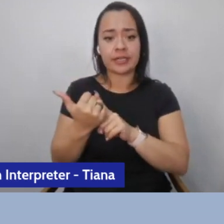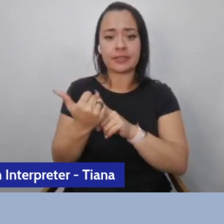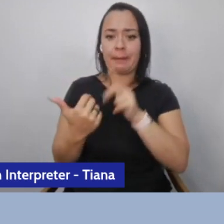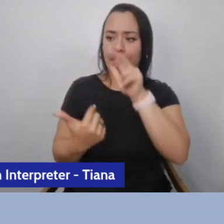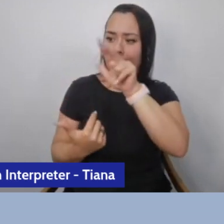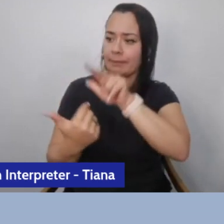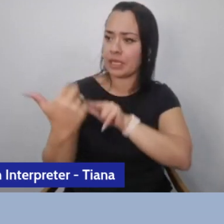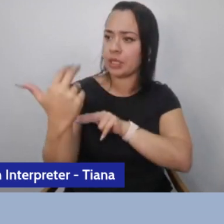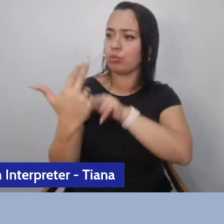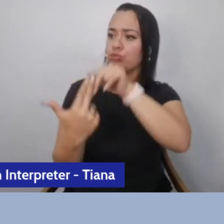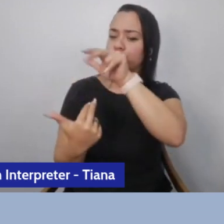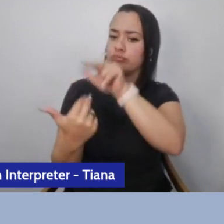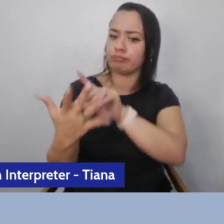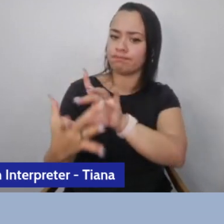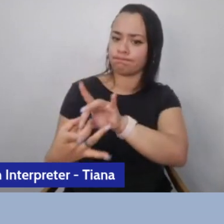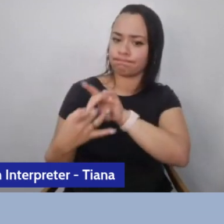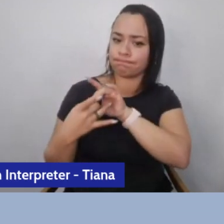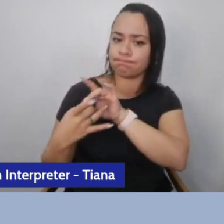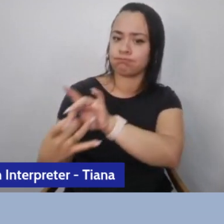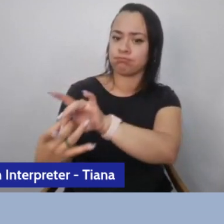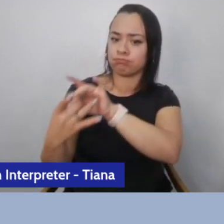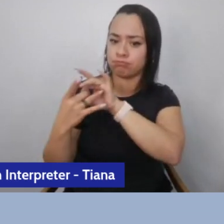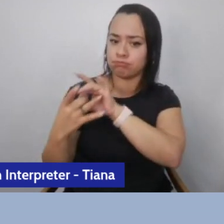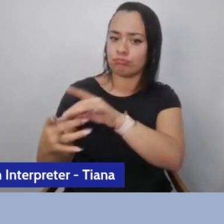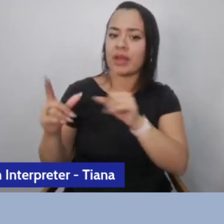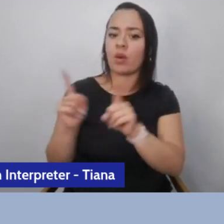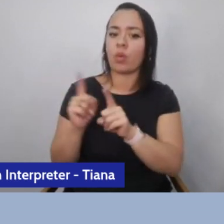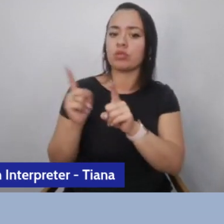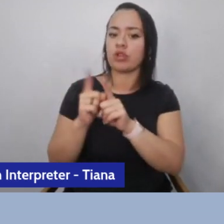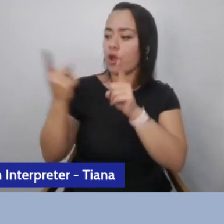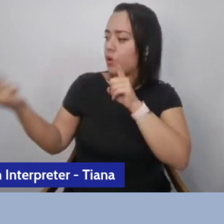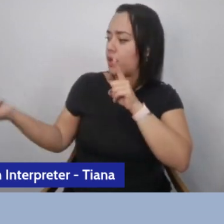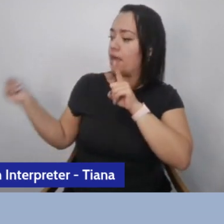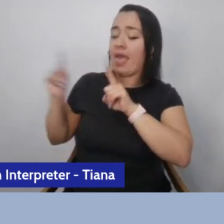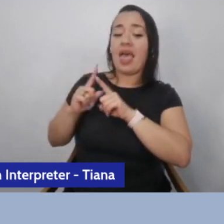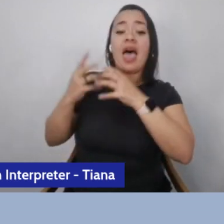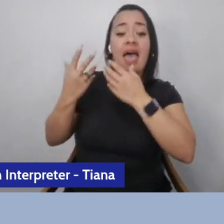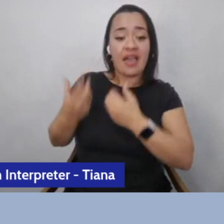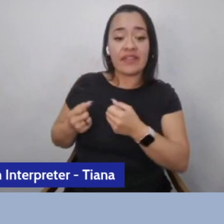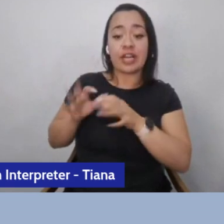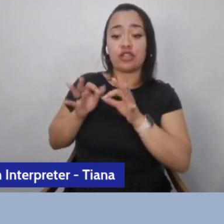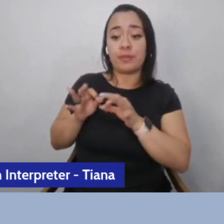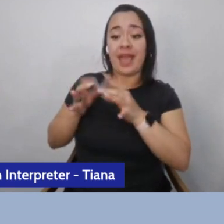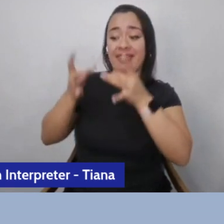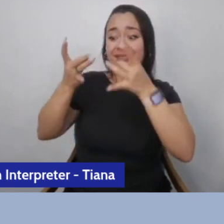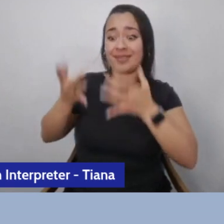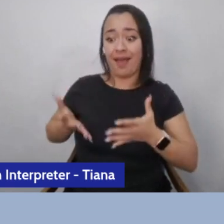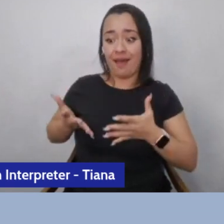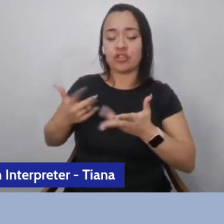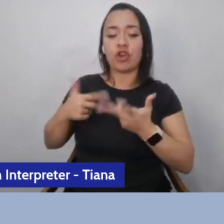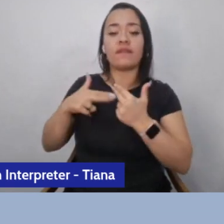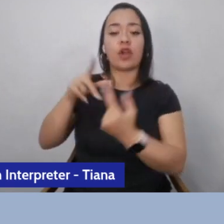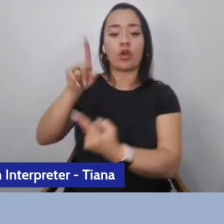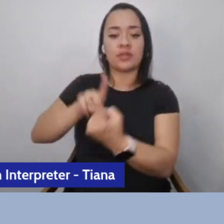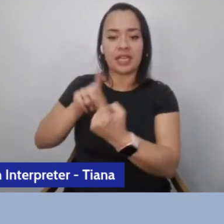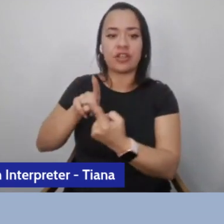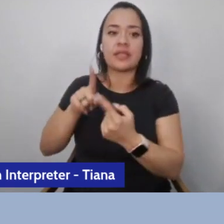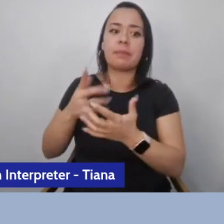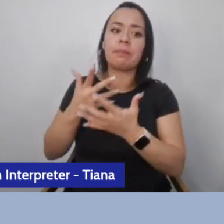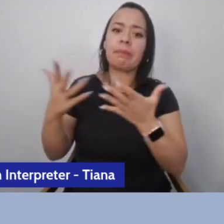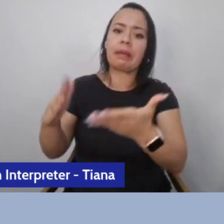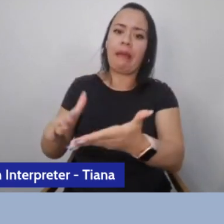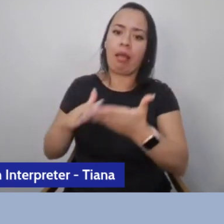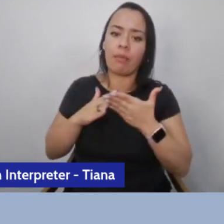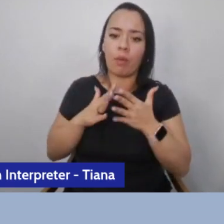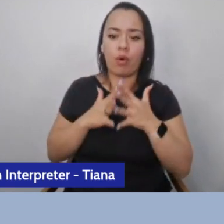having that buy-in from interpreters at the beginning of the consultation usually helps. I'm trying